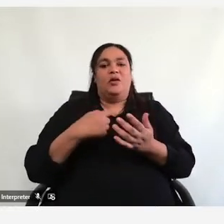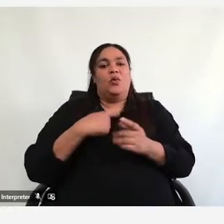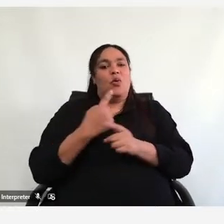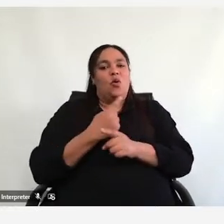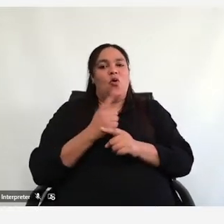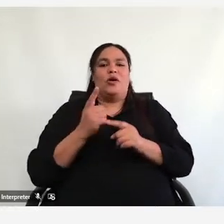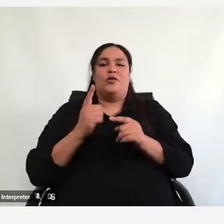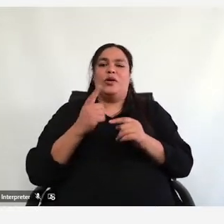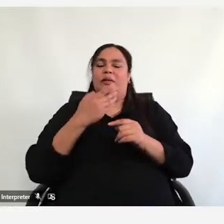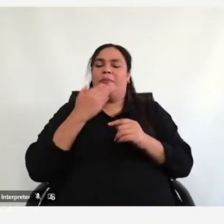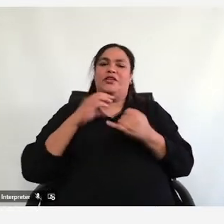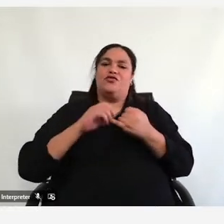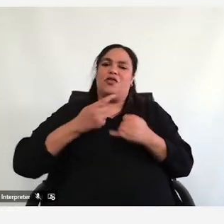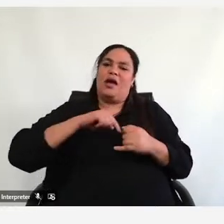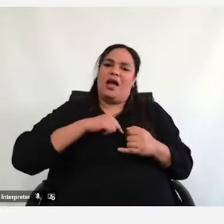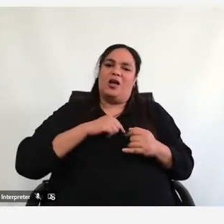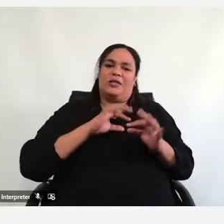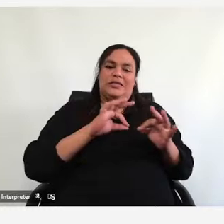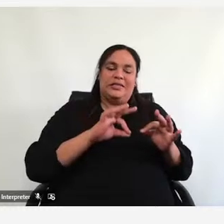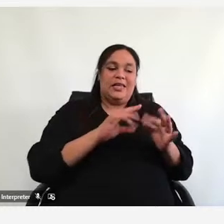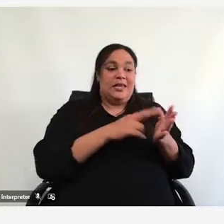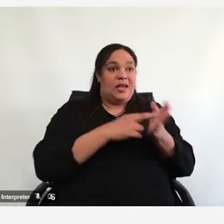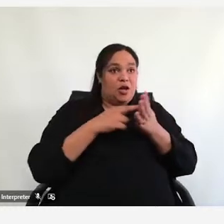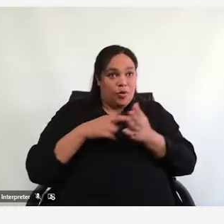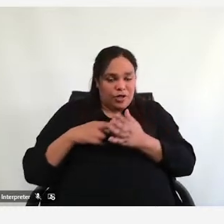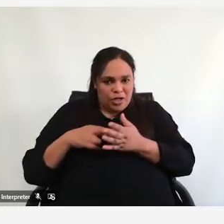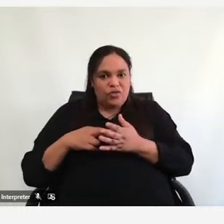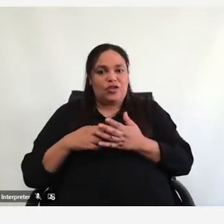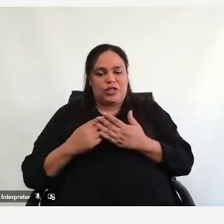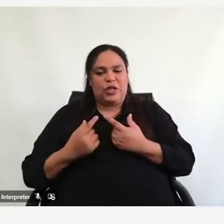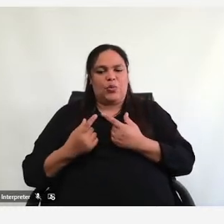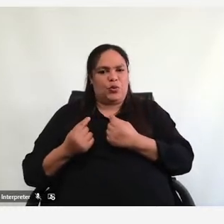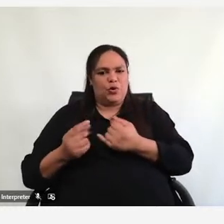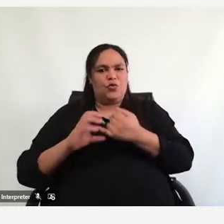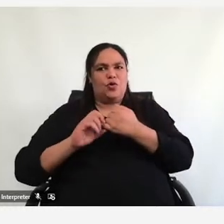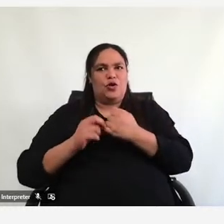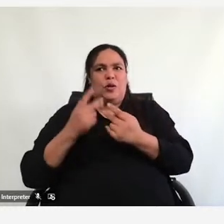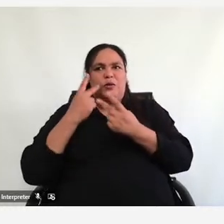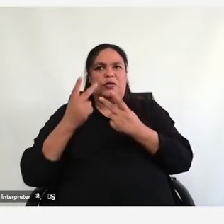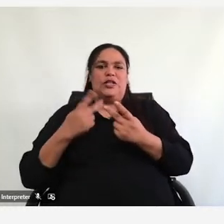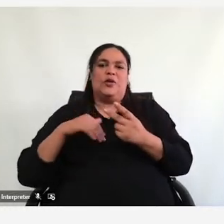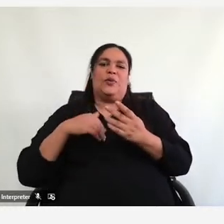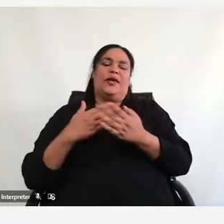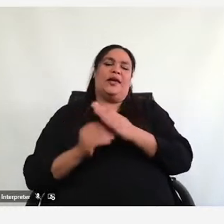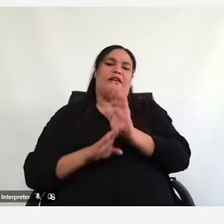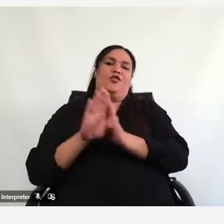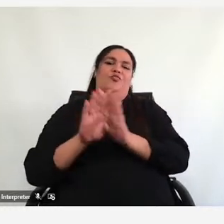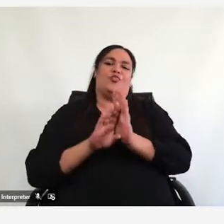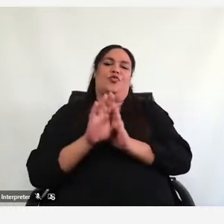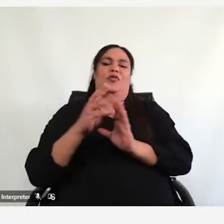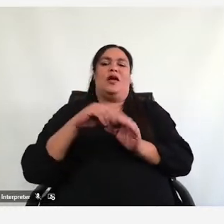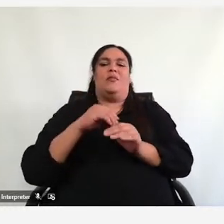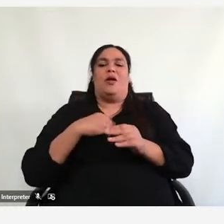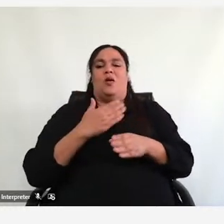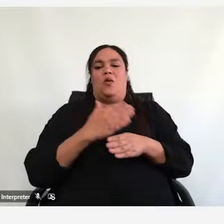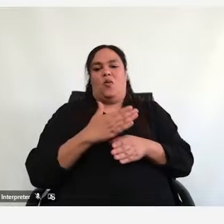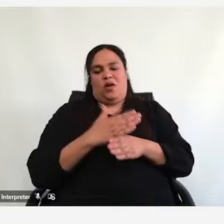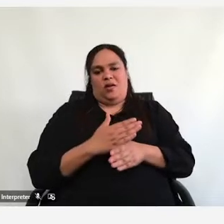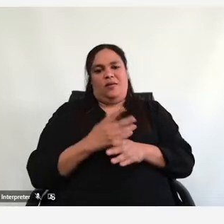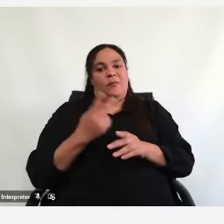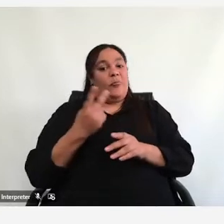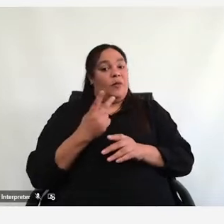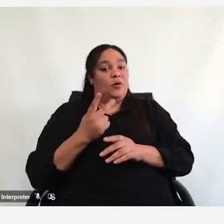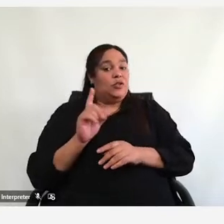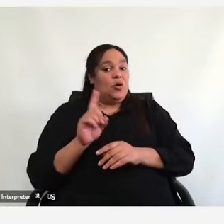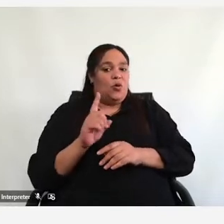our best to take some of the recommendations even and to try and see where we can improve upon our work, as well